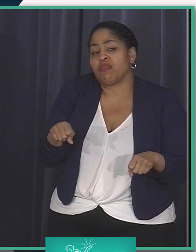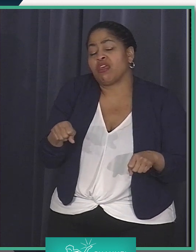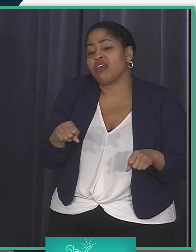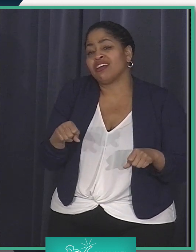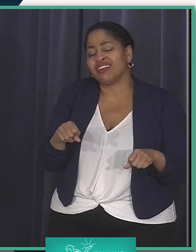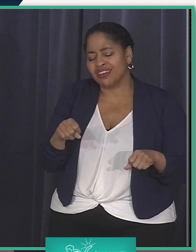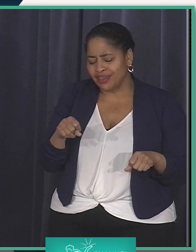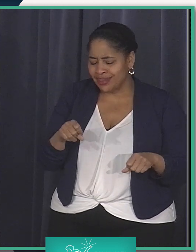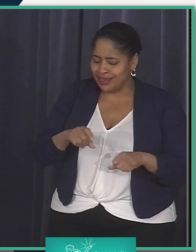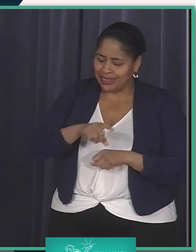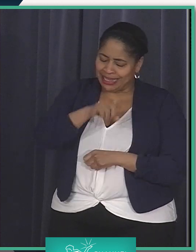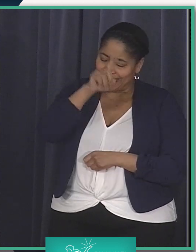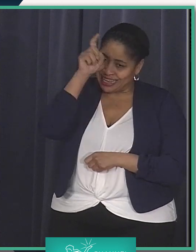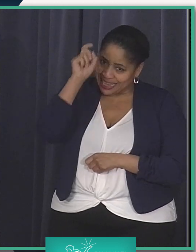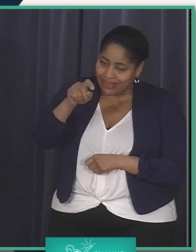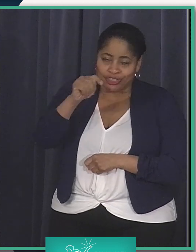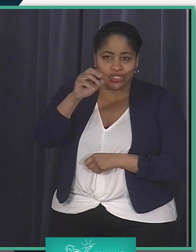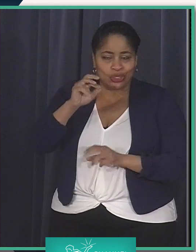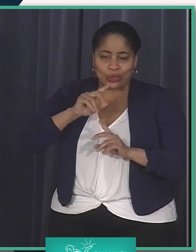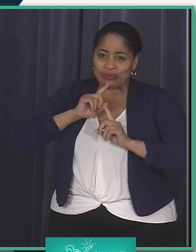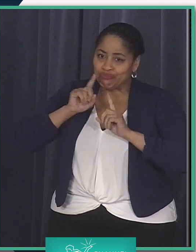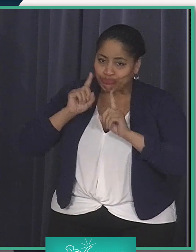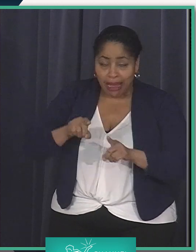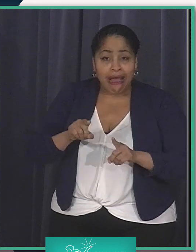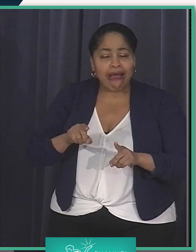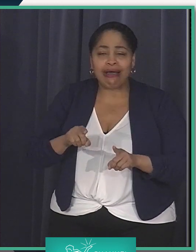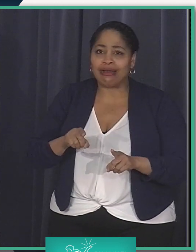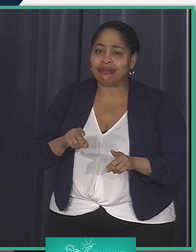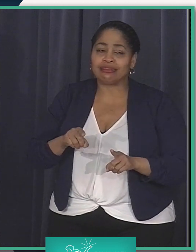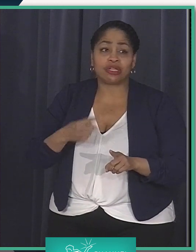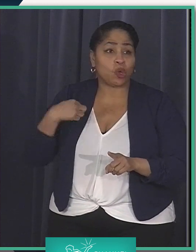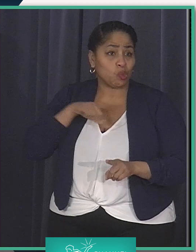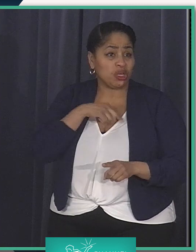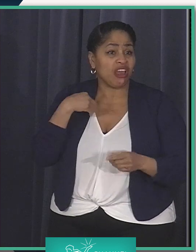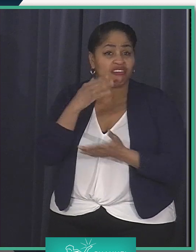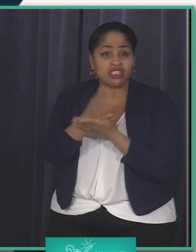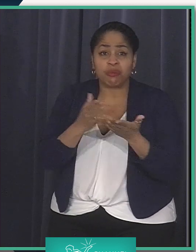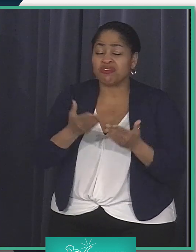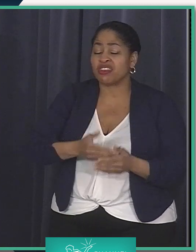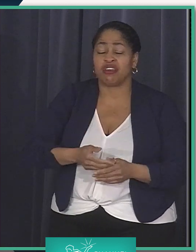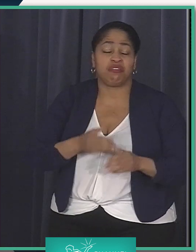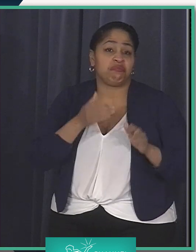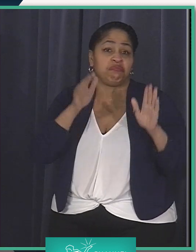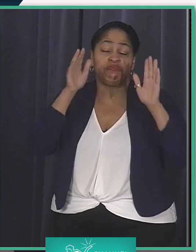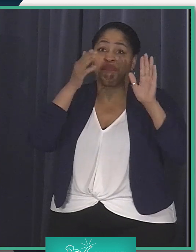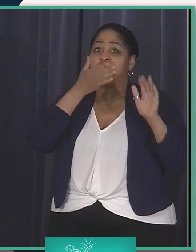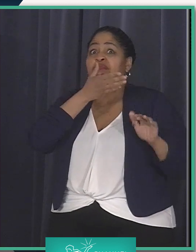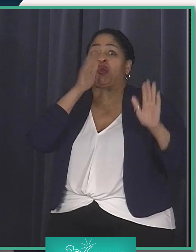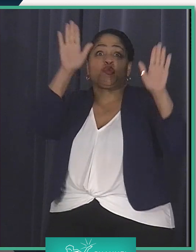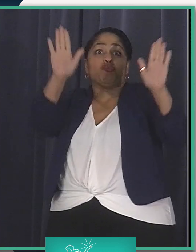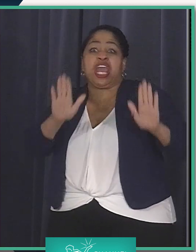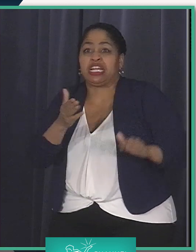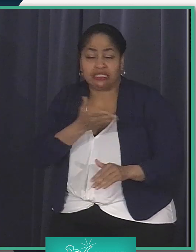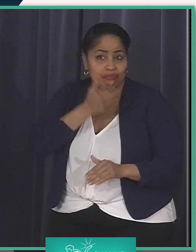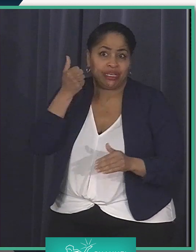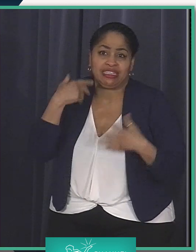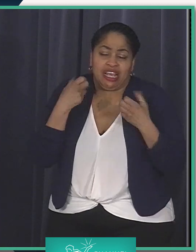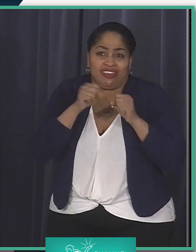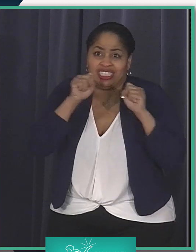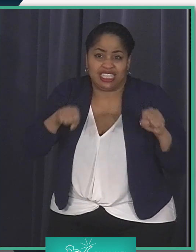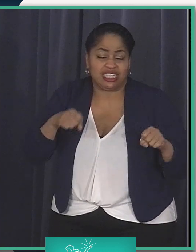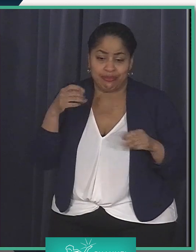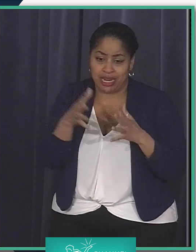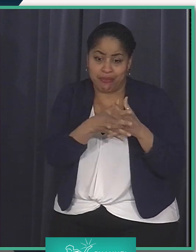have got to respond. We have some of the greatest healthcare systems in America. For 40 or 50